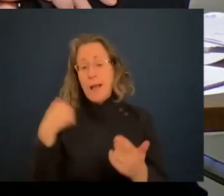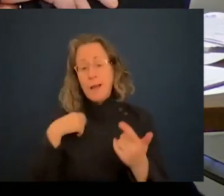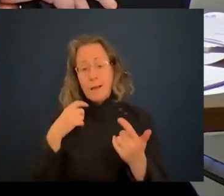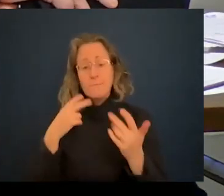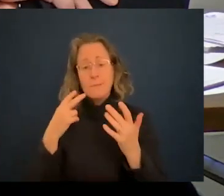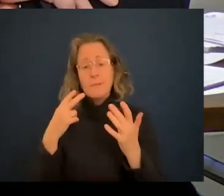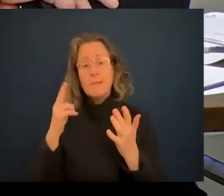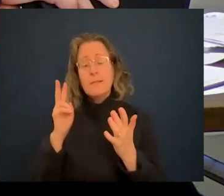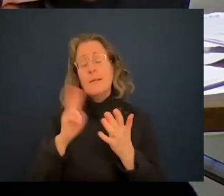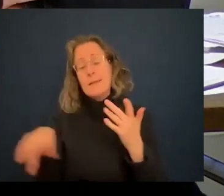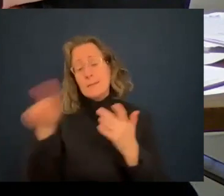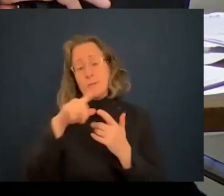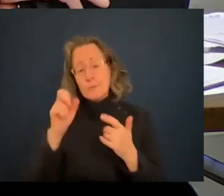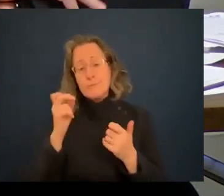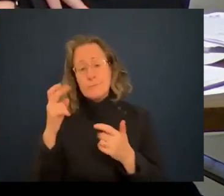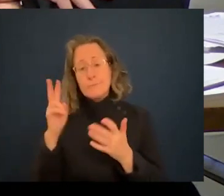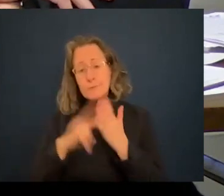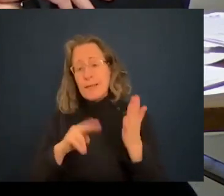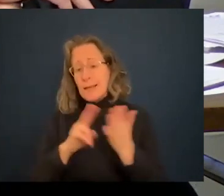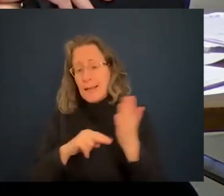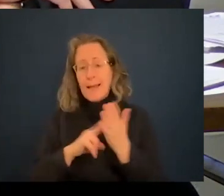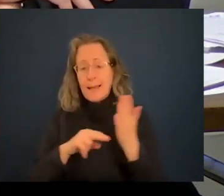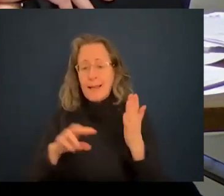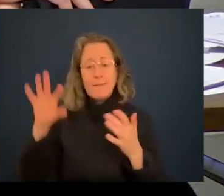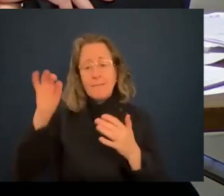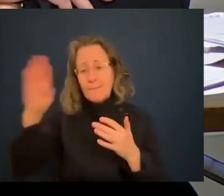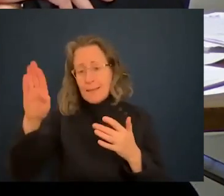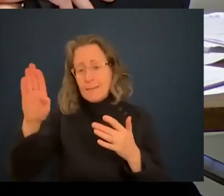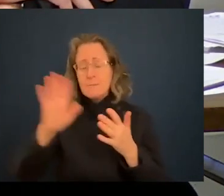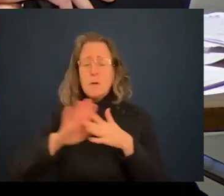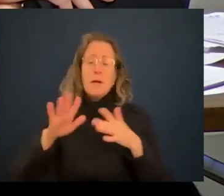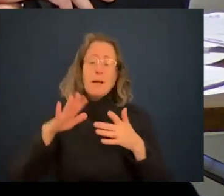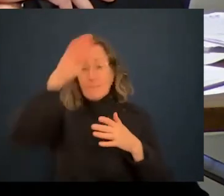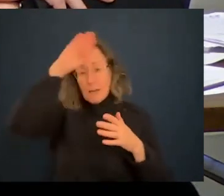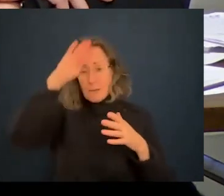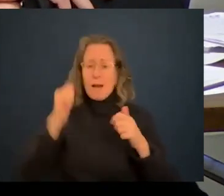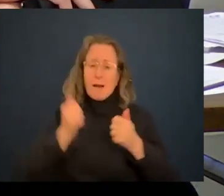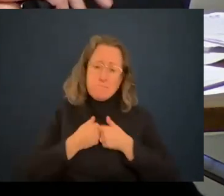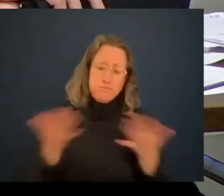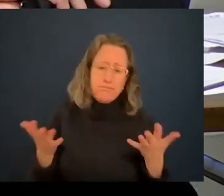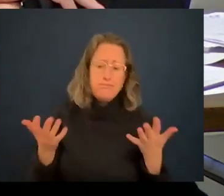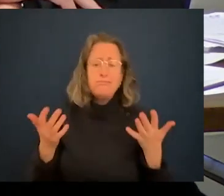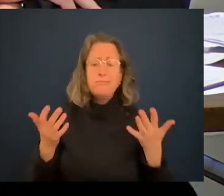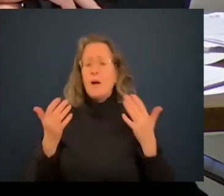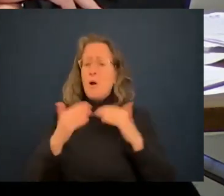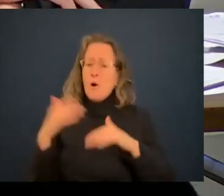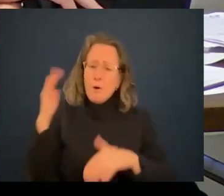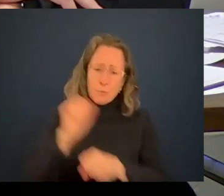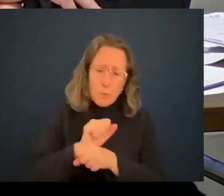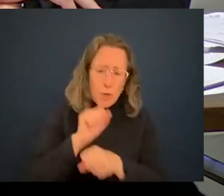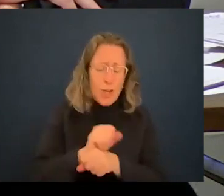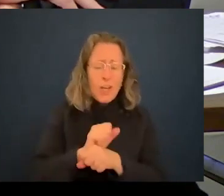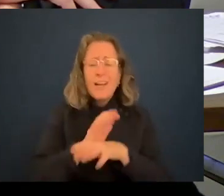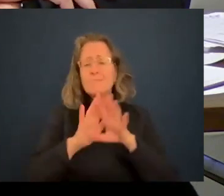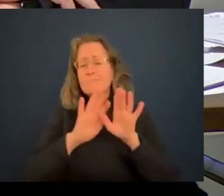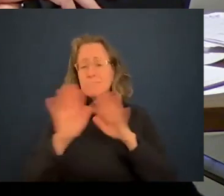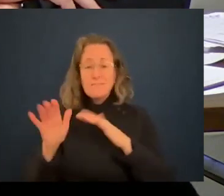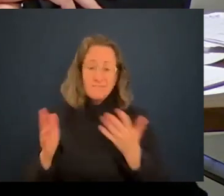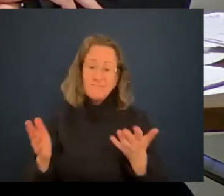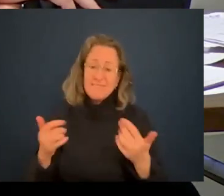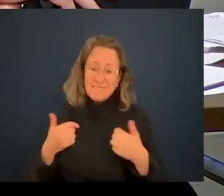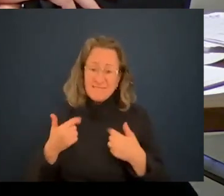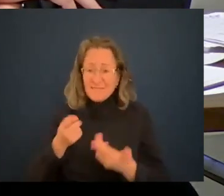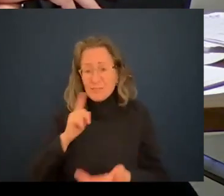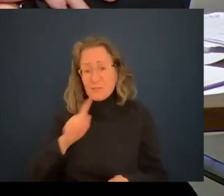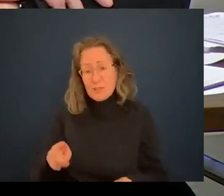very tired and overworked I can't disagree with them as I've stated in the last few